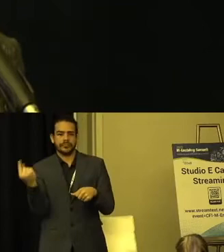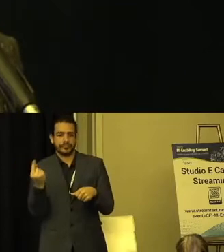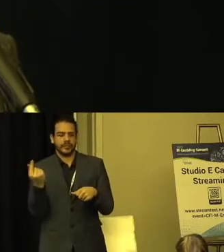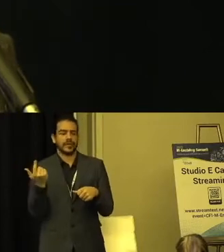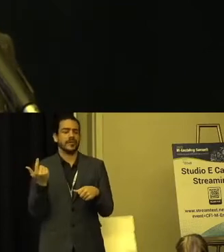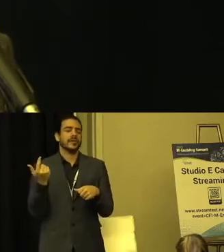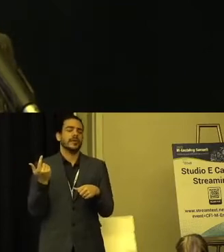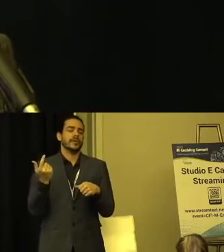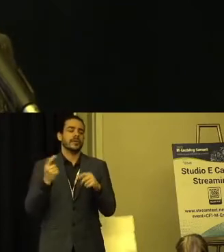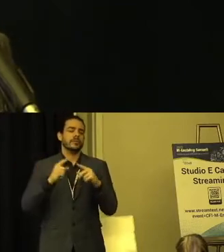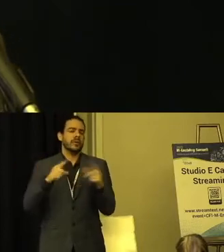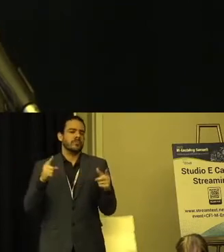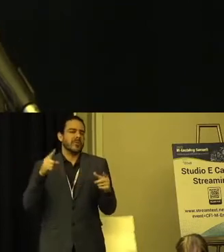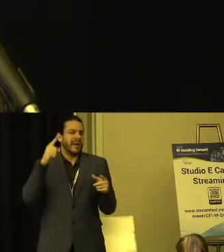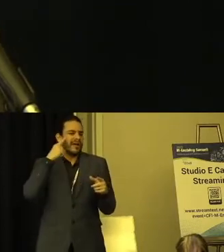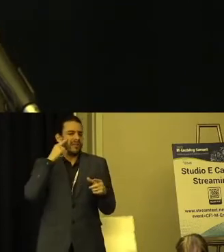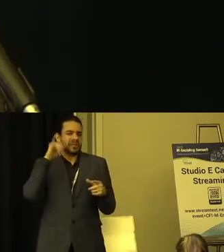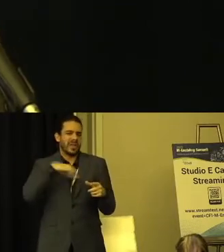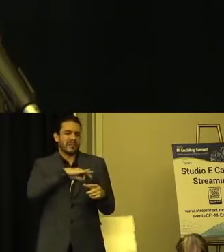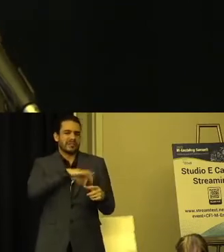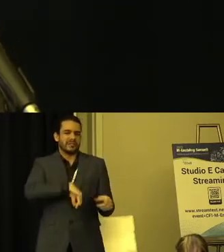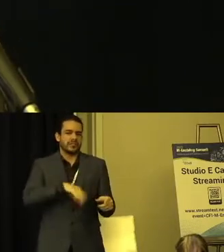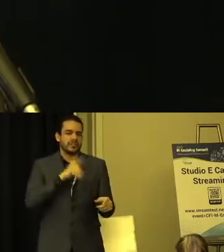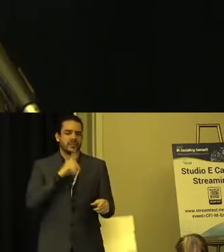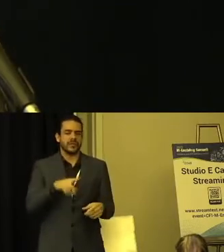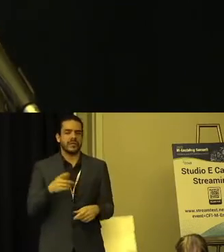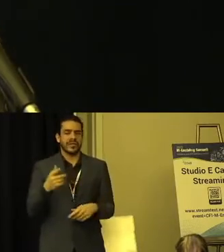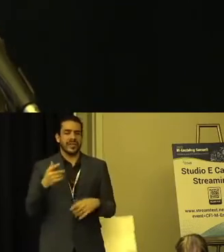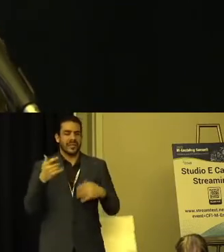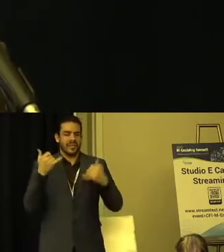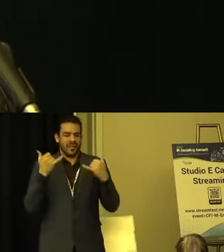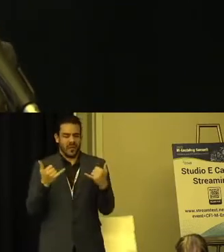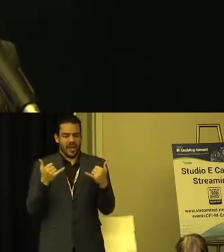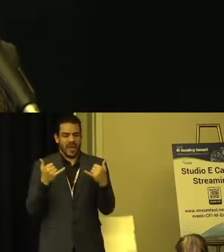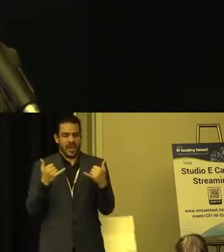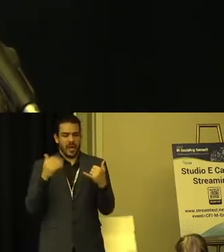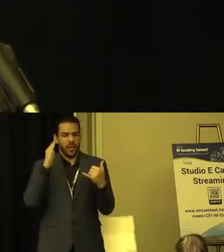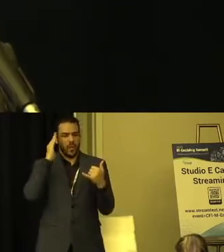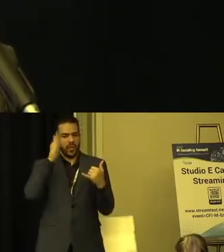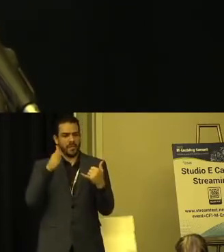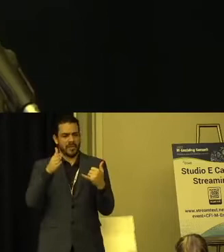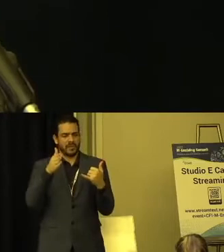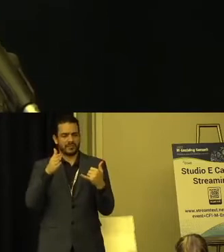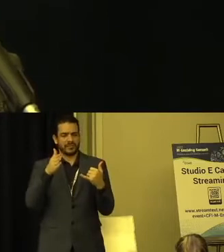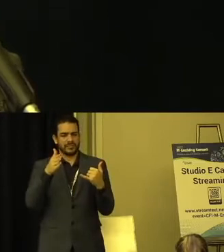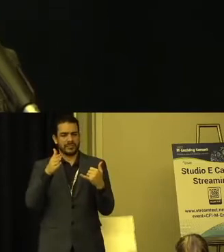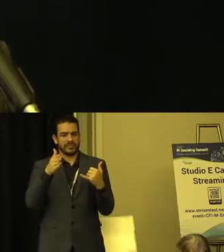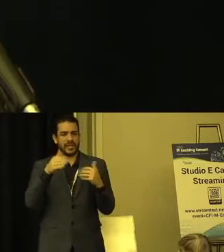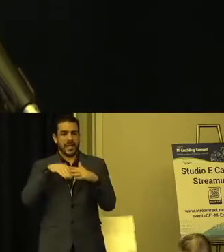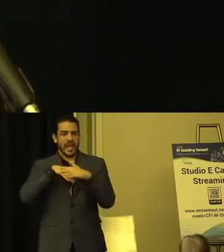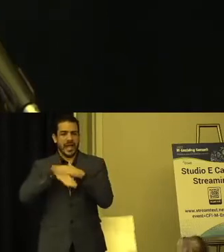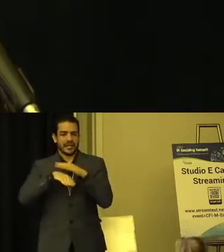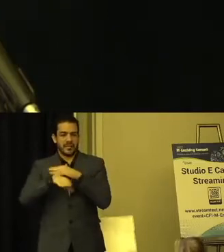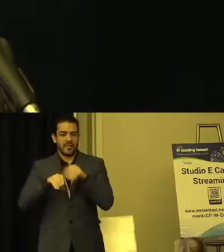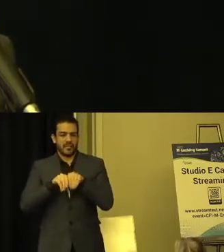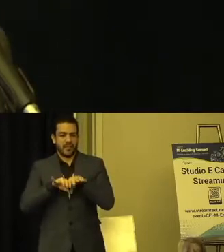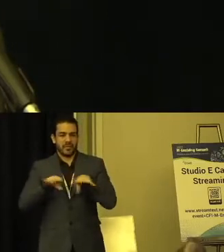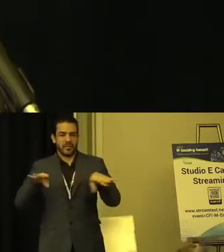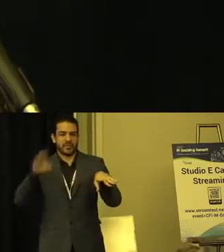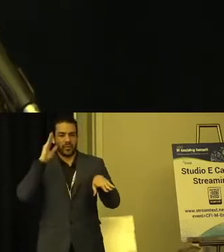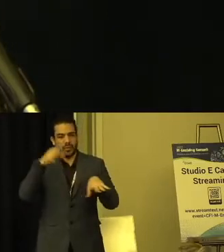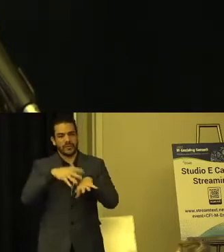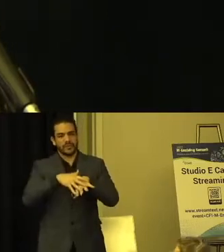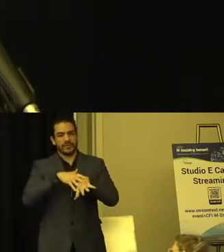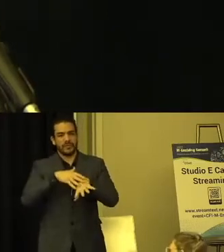from that. There is always going to be, or at least for now, there's going to be a slowness in accessibility propagation because a lot